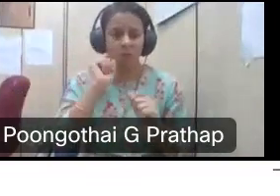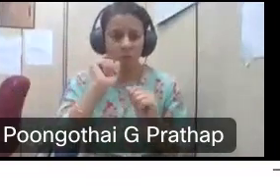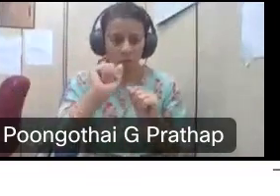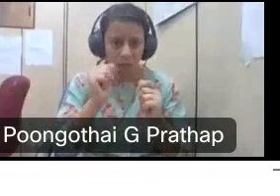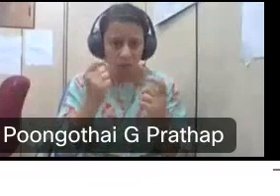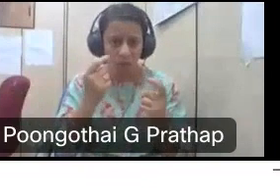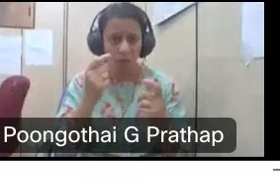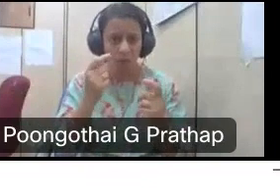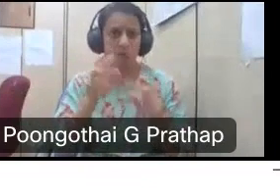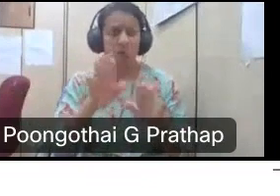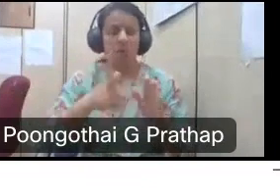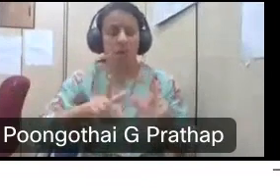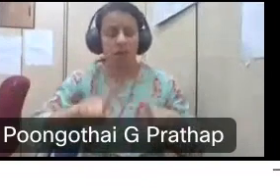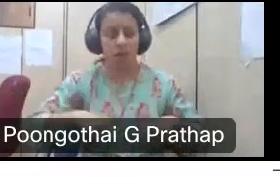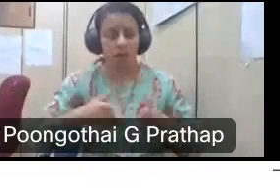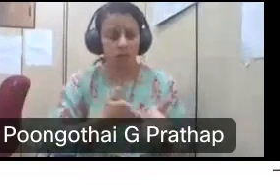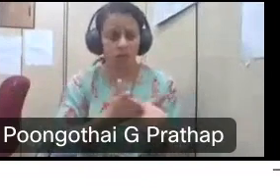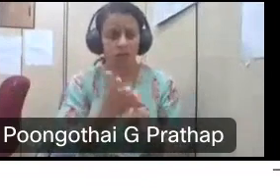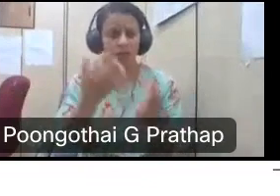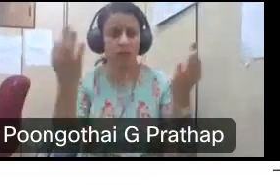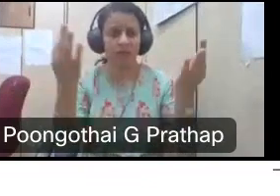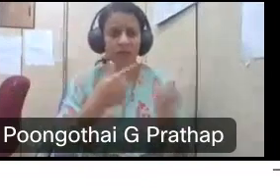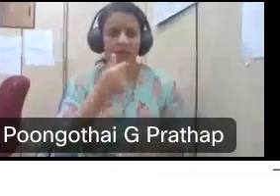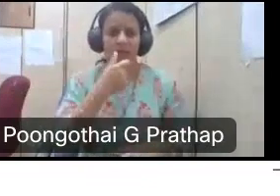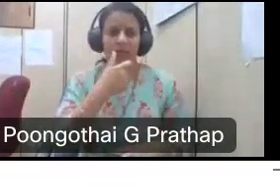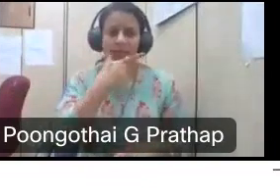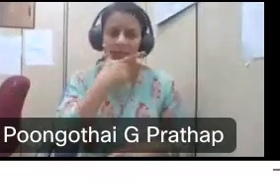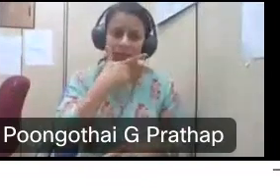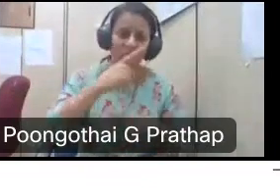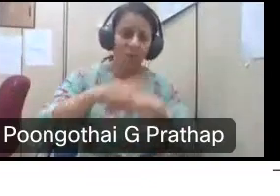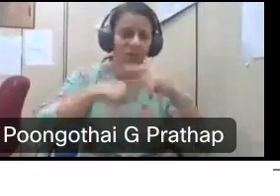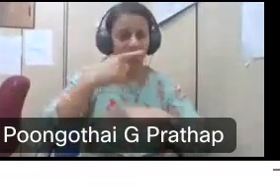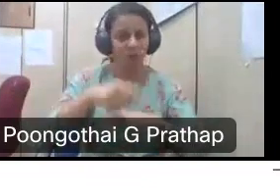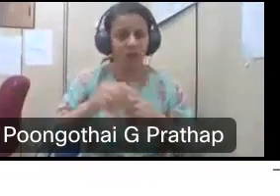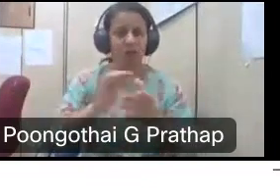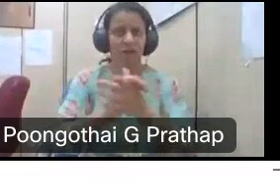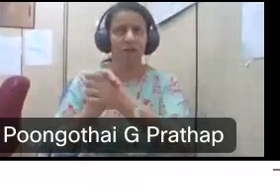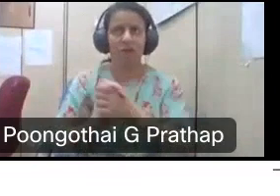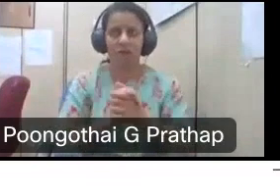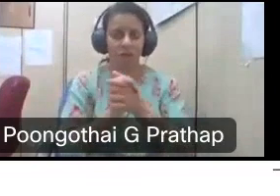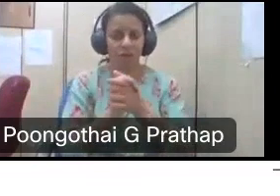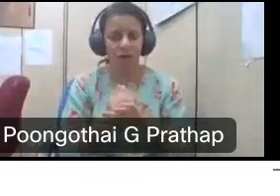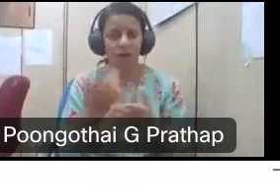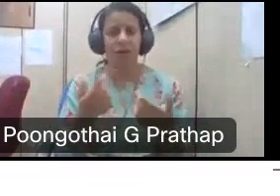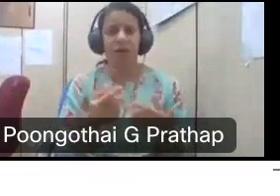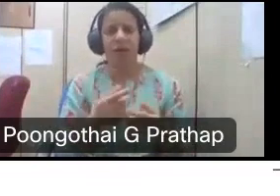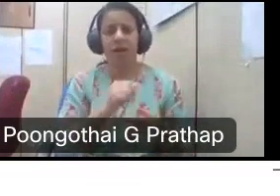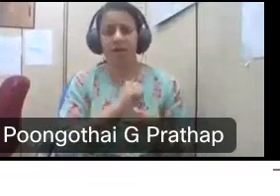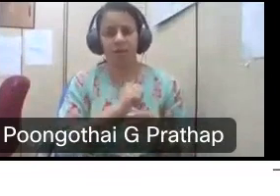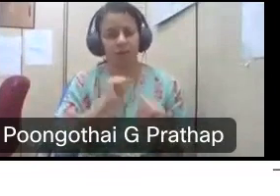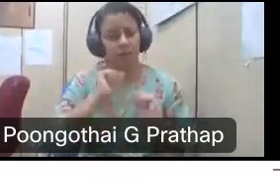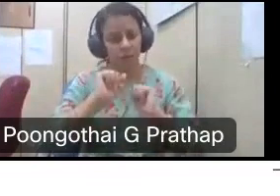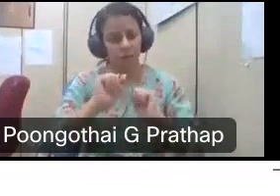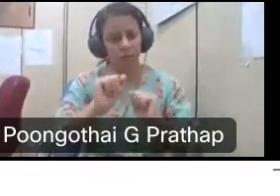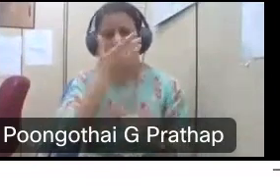of life. They have a special smile, friendliness, kind of backbencher, laid-back attitude, more beautiful and